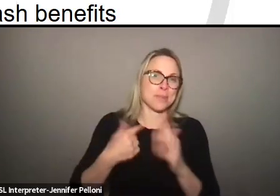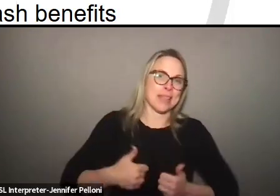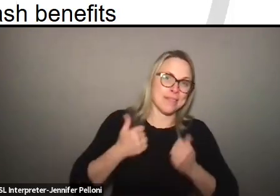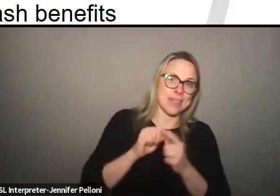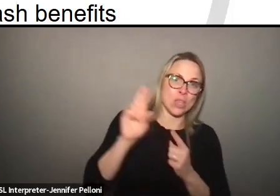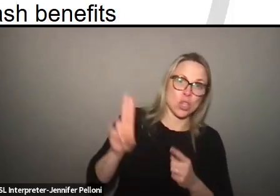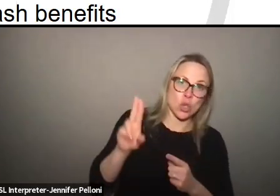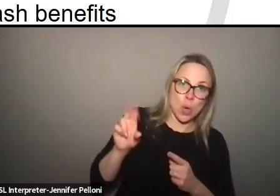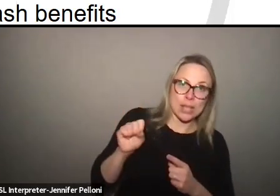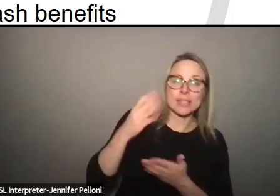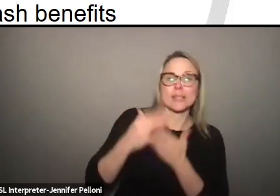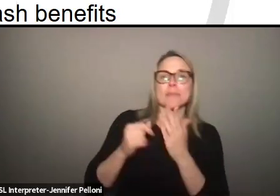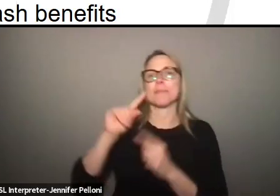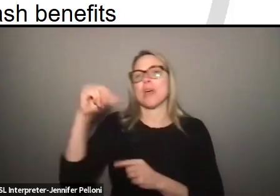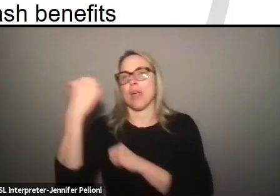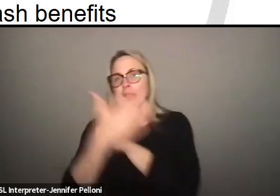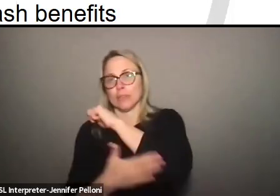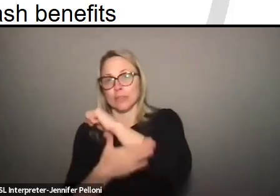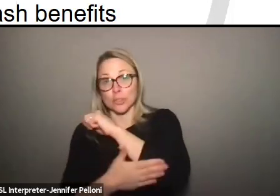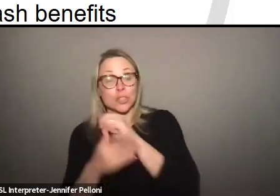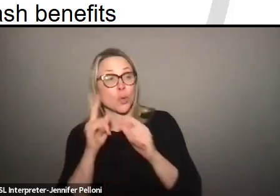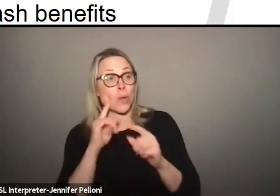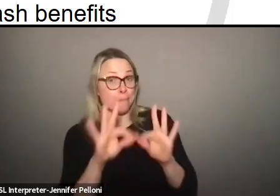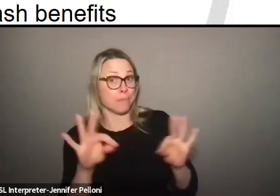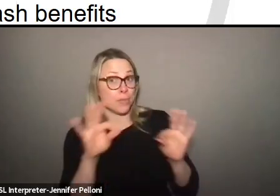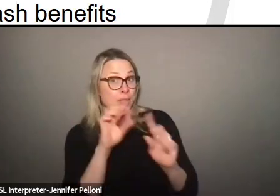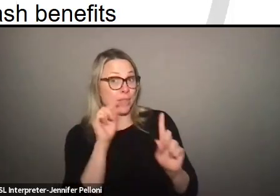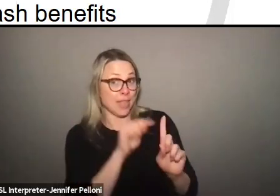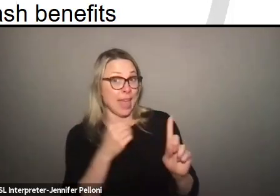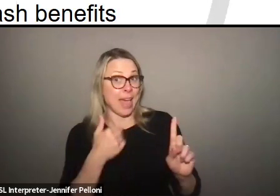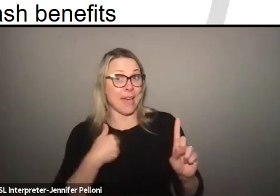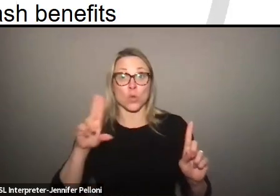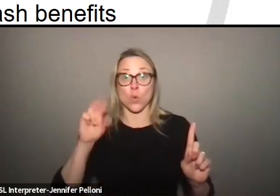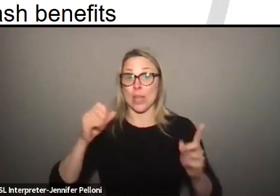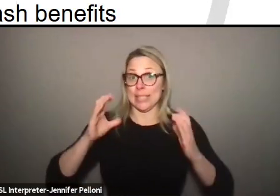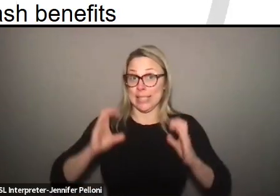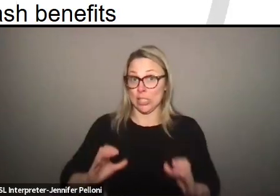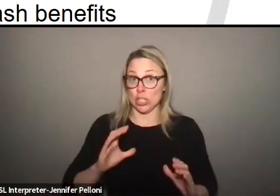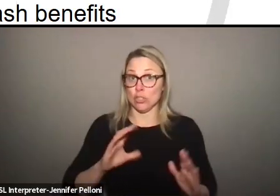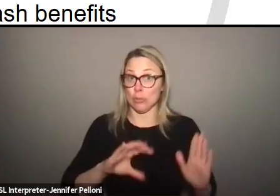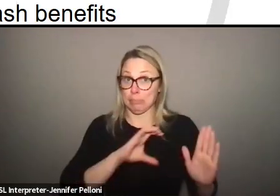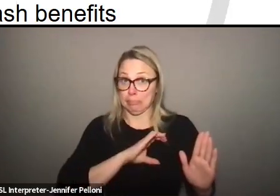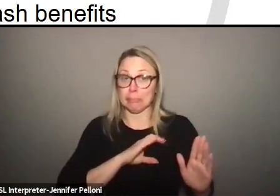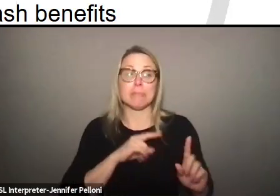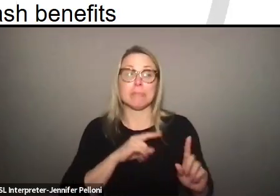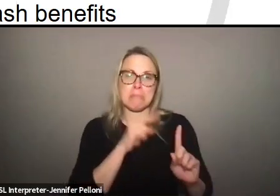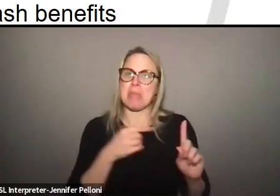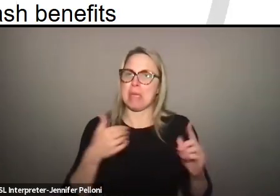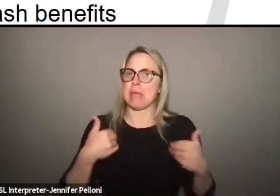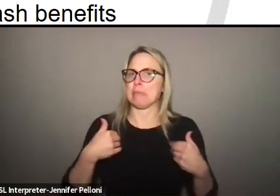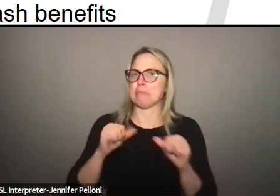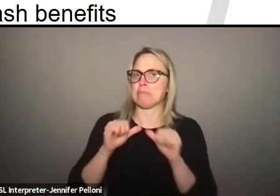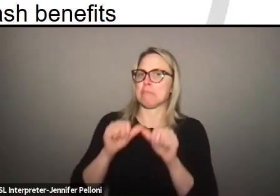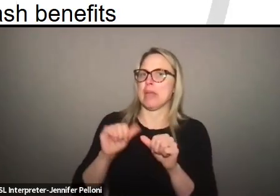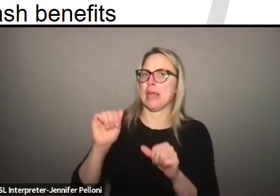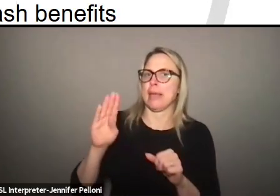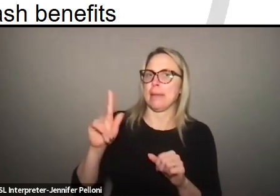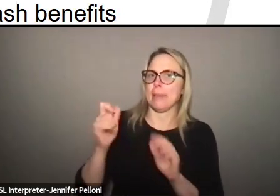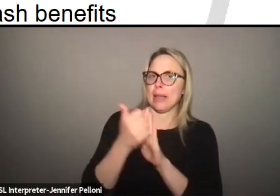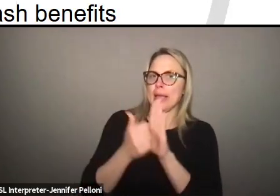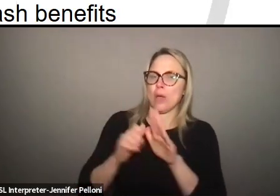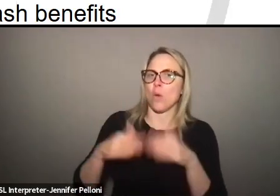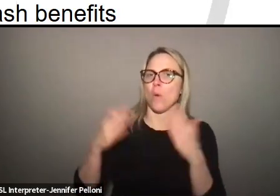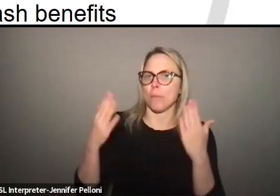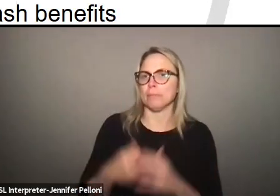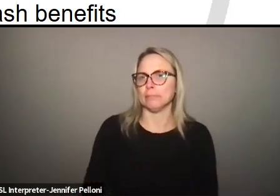they're abroad. So as long as the person has US citizenship, they're able to have the ABLE account open and manage